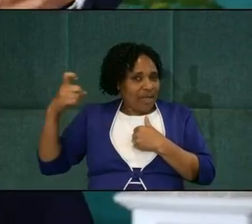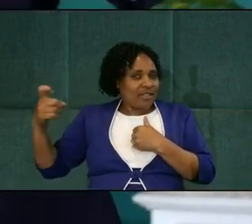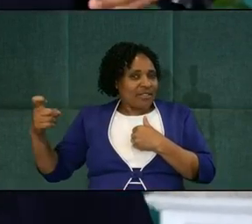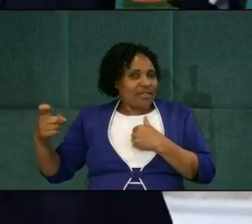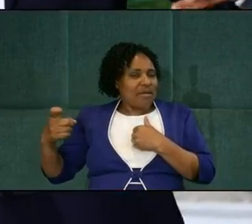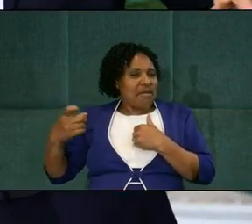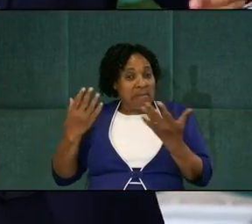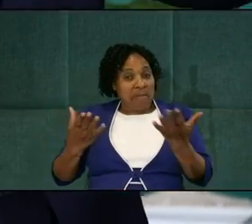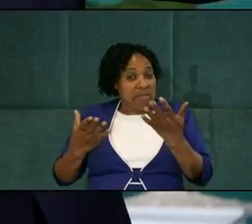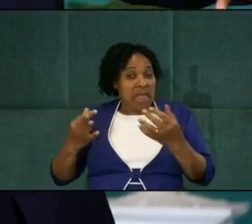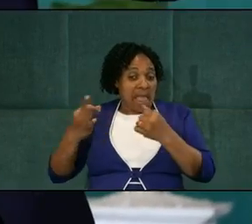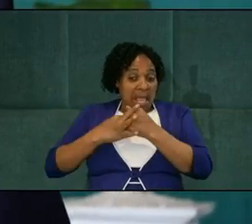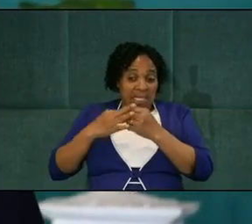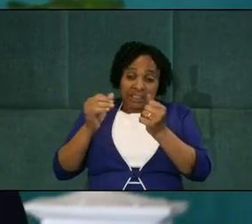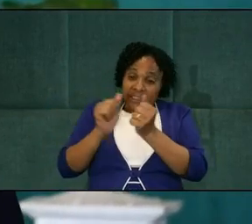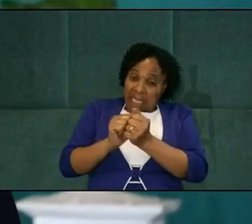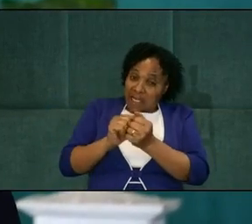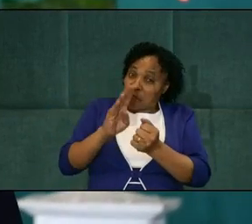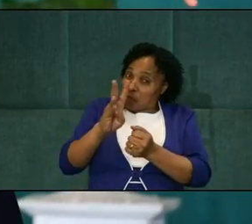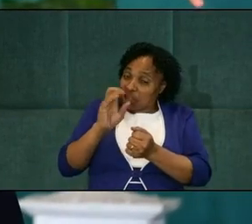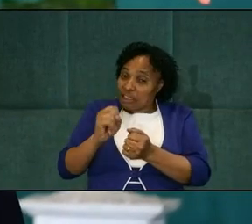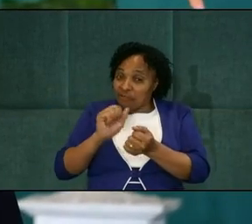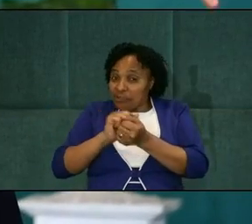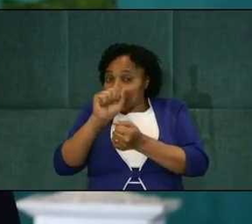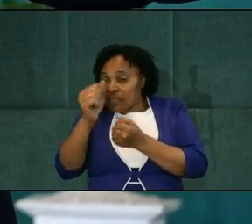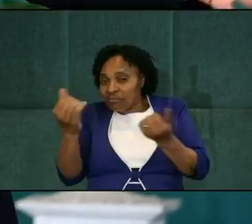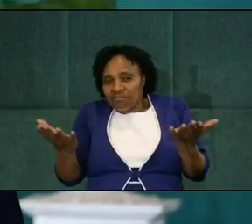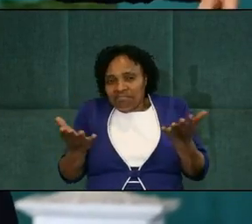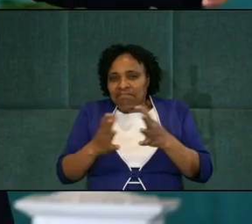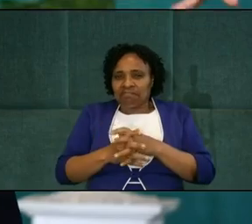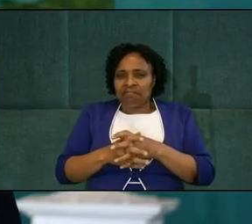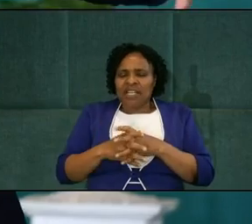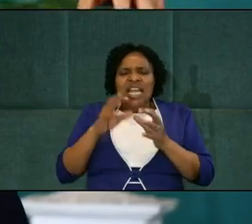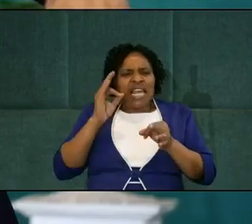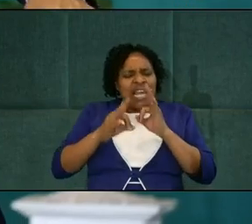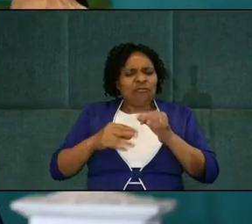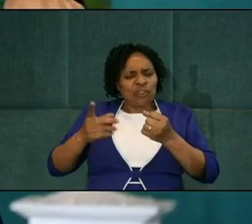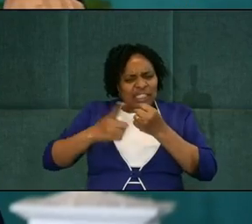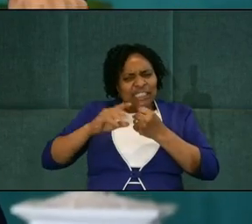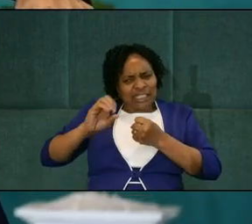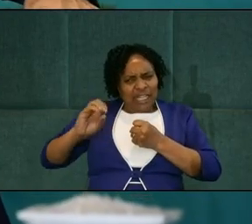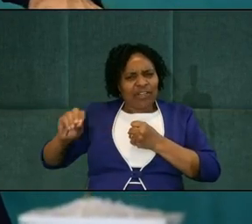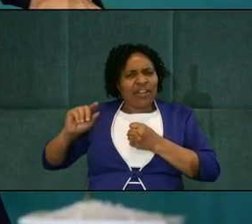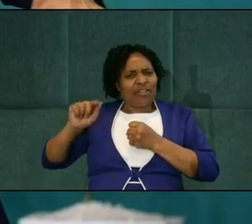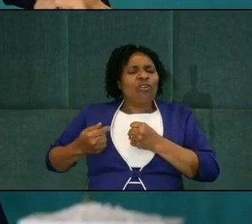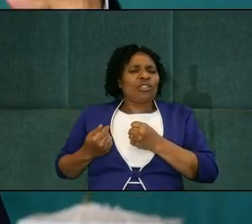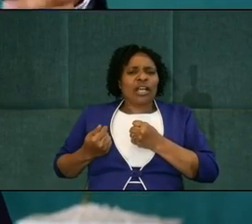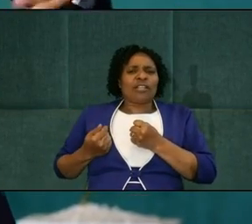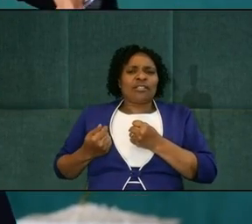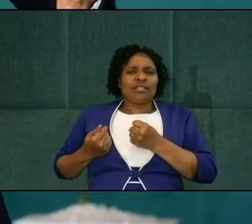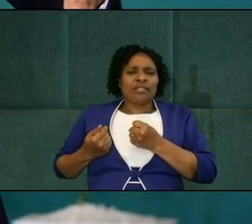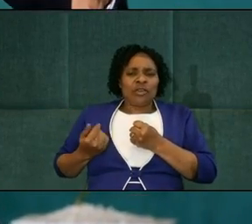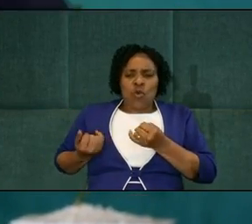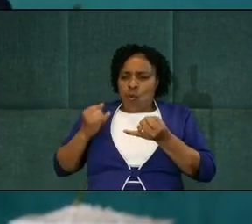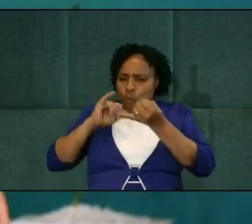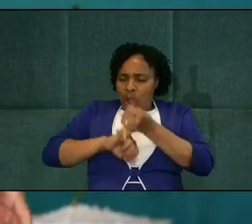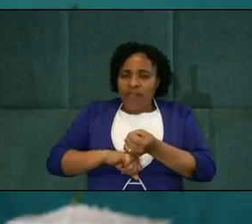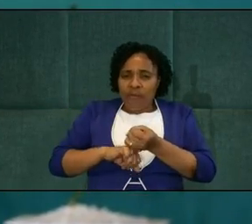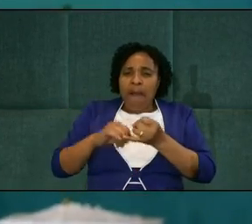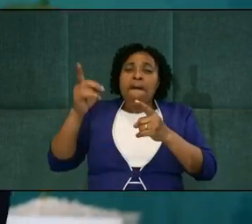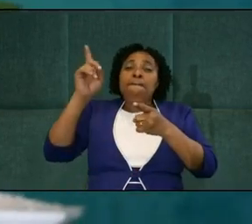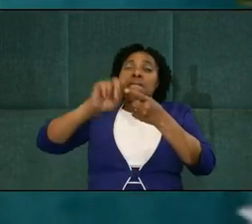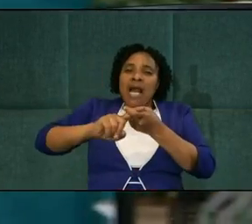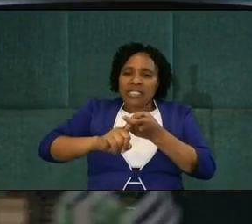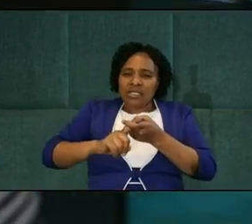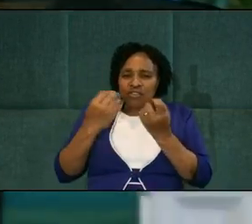Maybe 8, 10, 12, 13, 14, maybe. So if you have 600,000 couples plus their children, how many